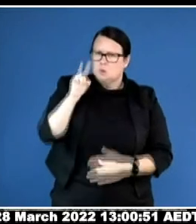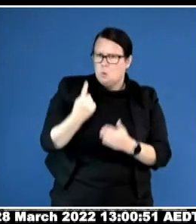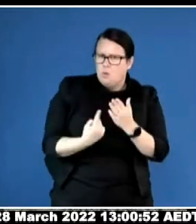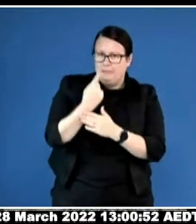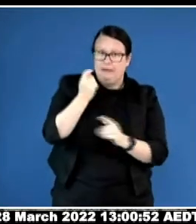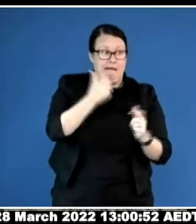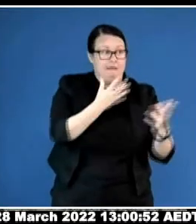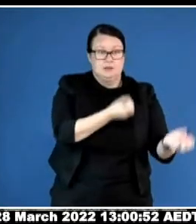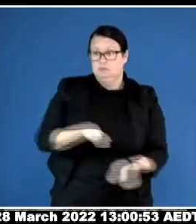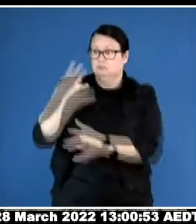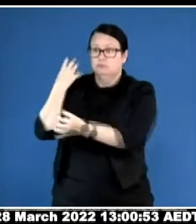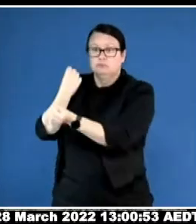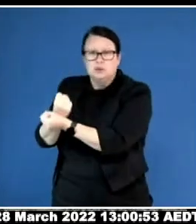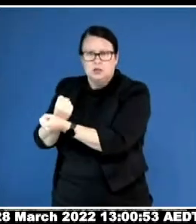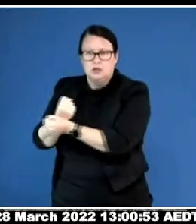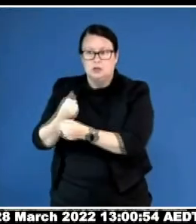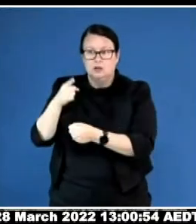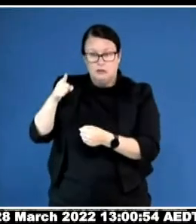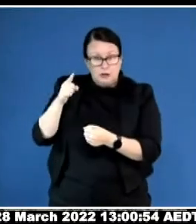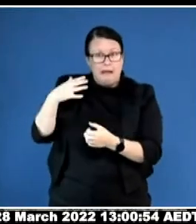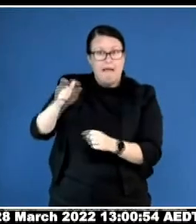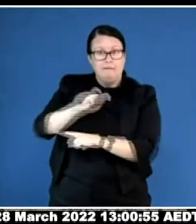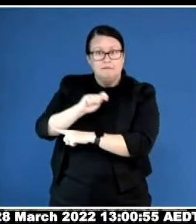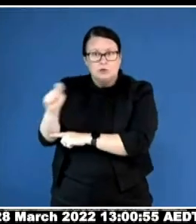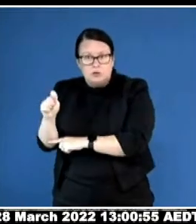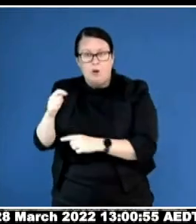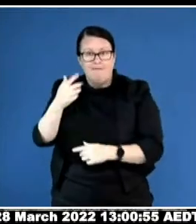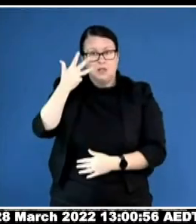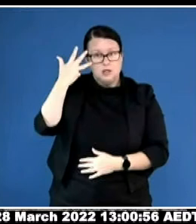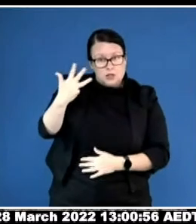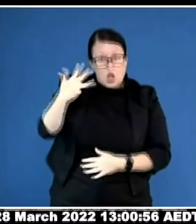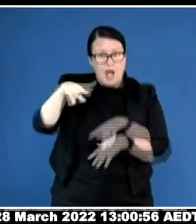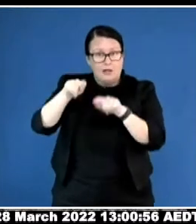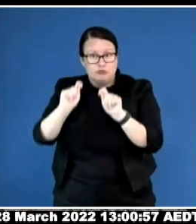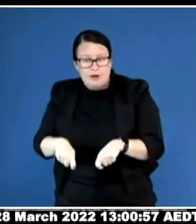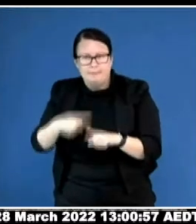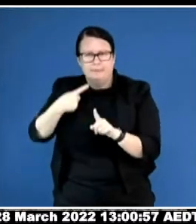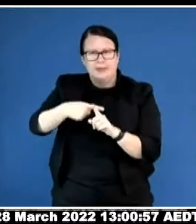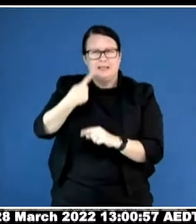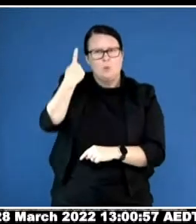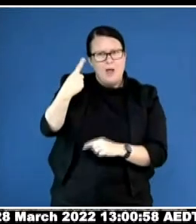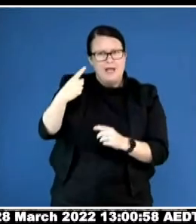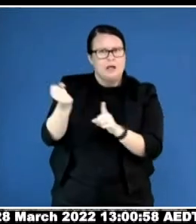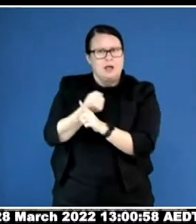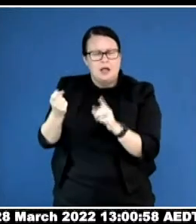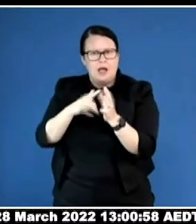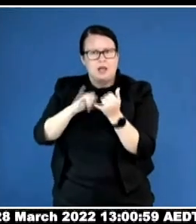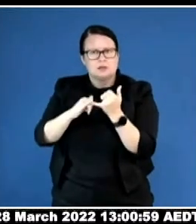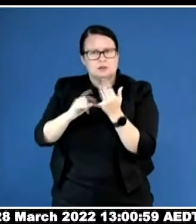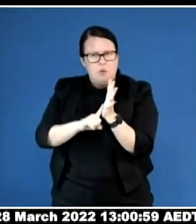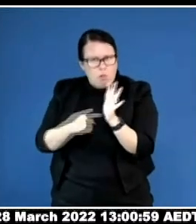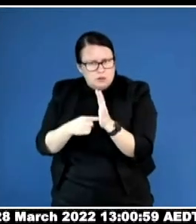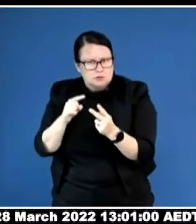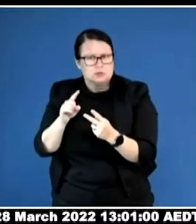custody? Was he charged with 9 incidents of rape and 1 charge of assault? And also for